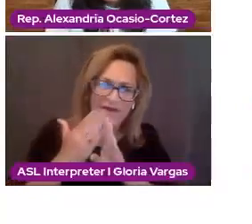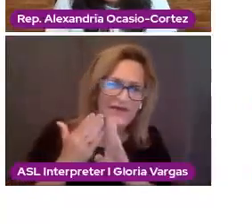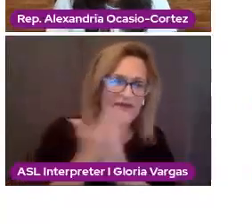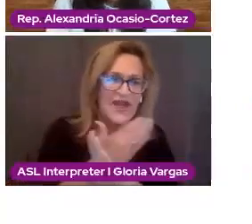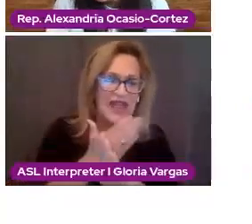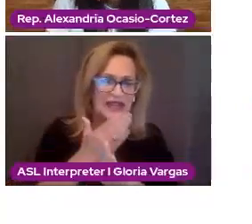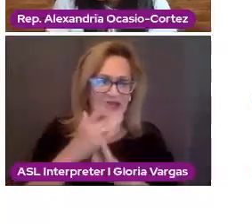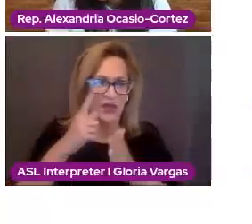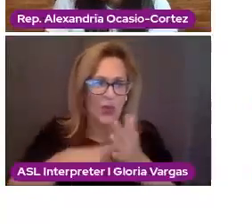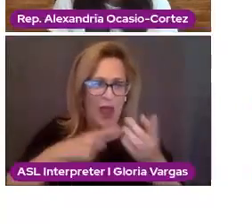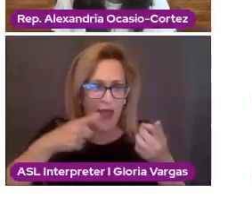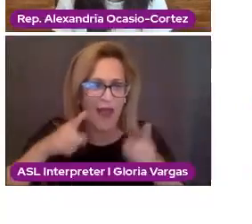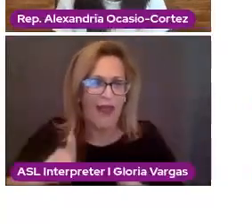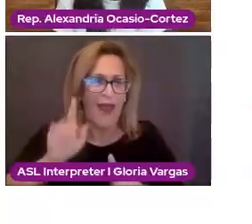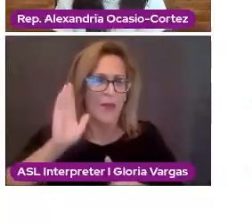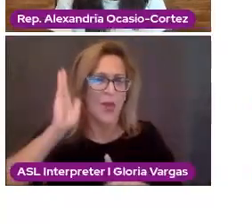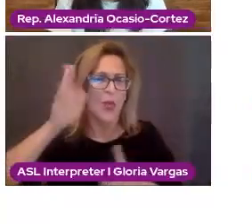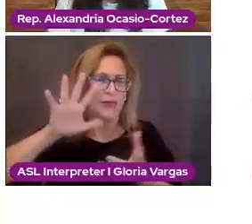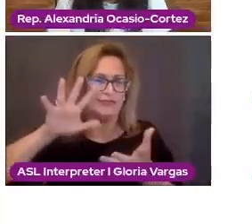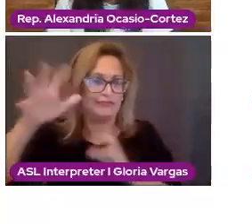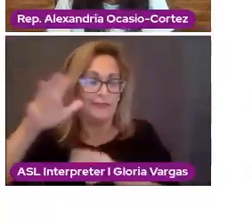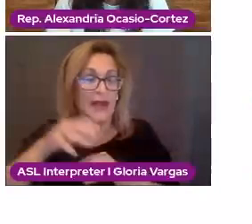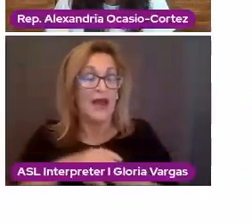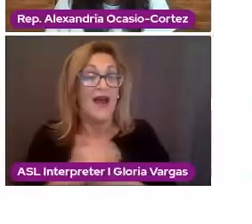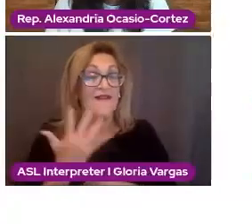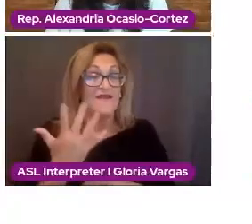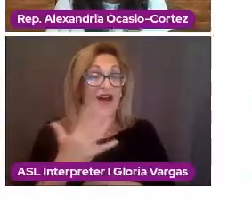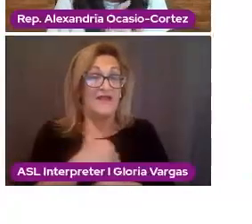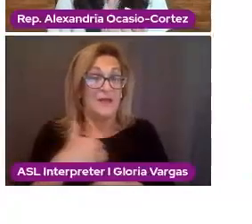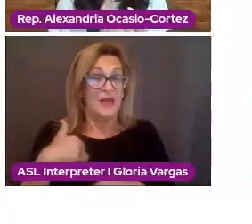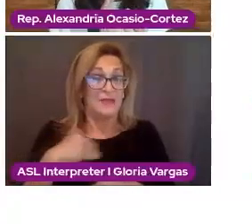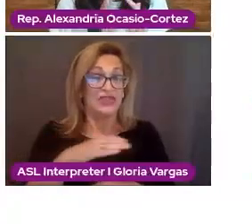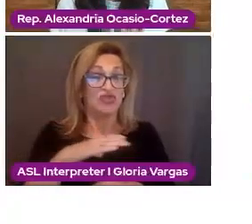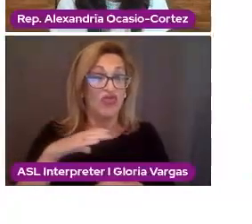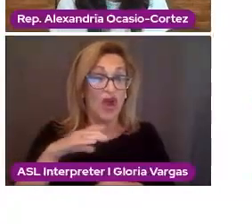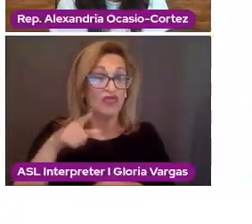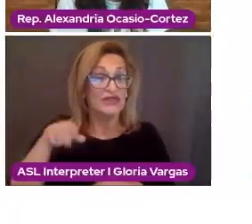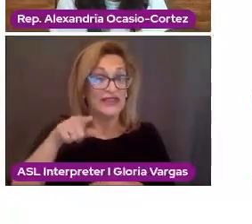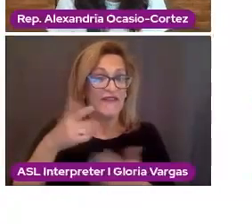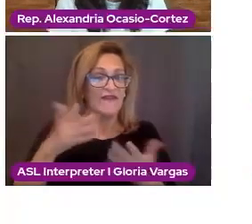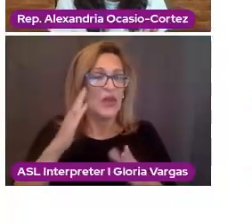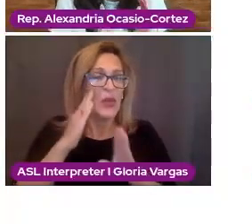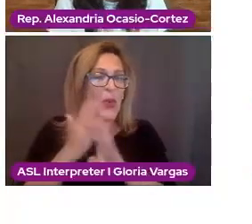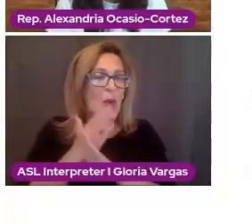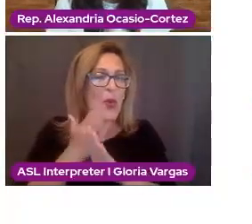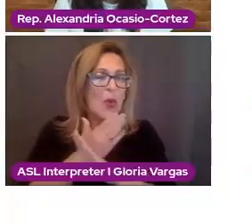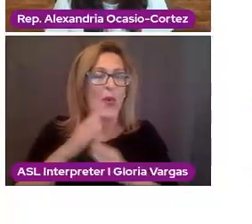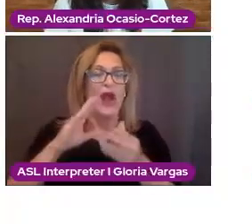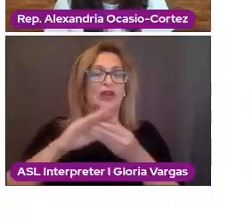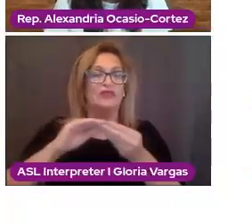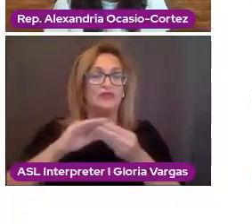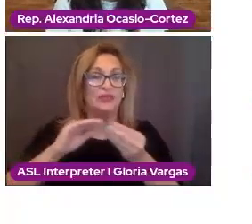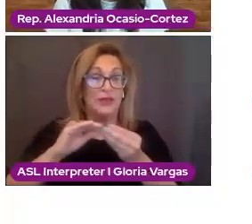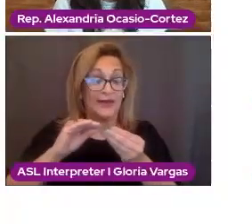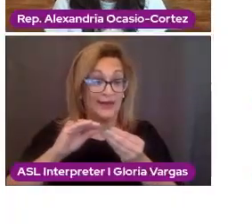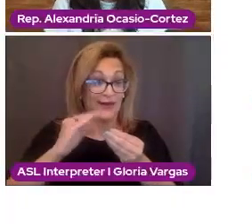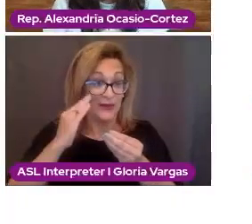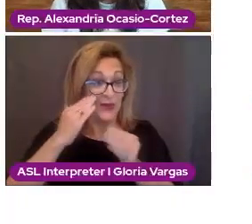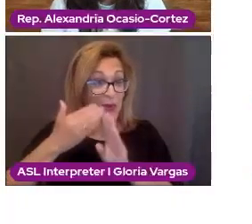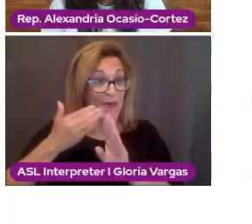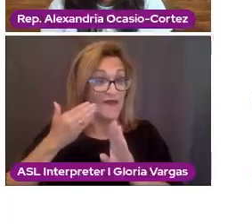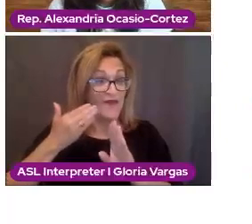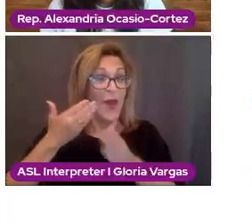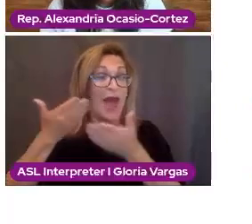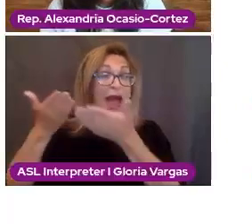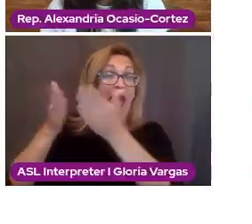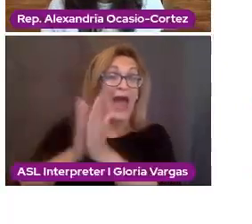of Congress, speaking of knowing in advance, 5 members of Congress asked for pardons from the